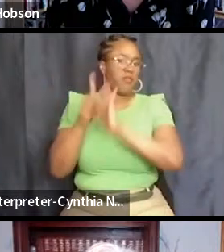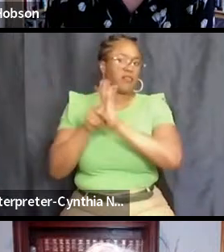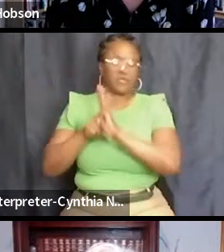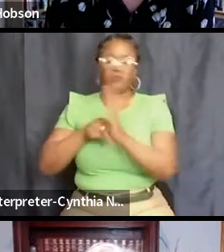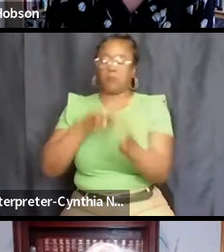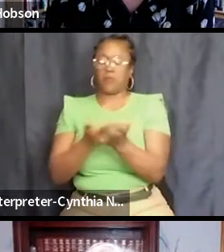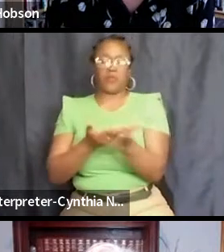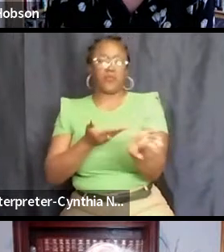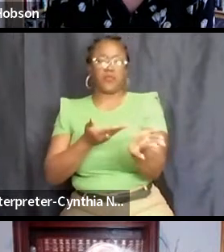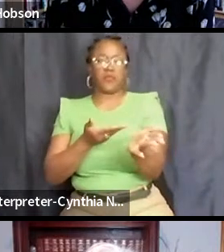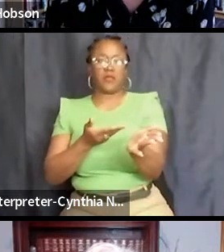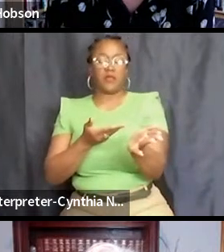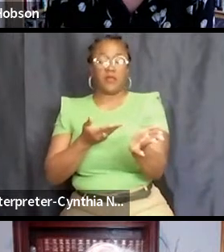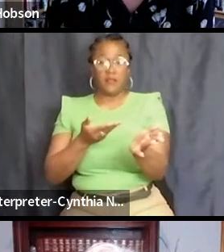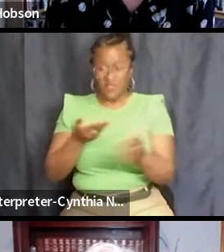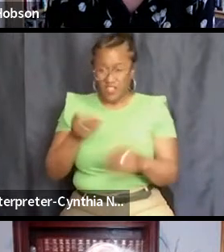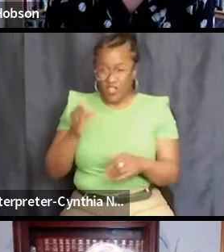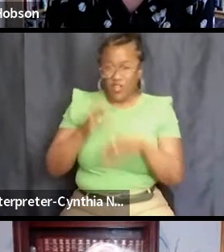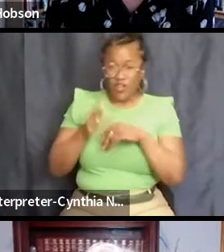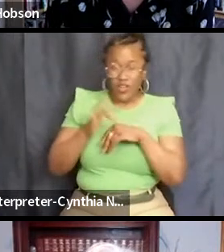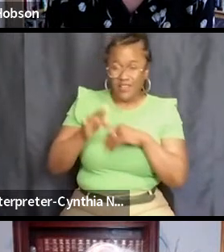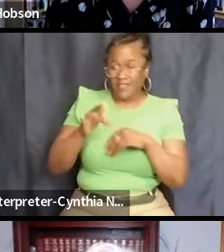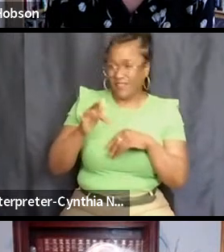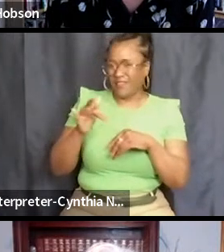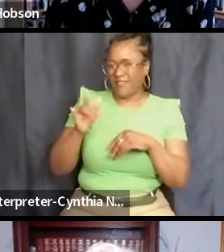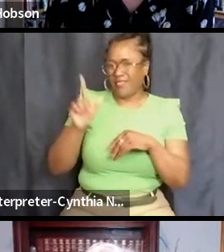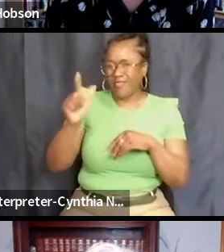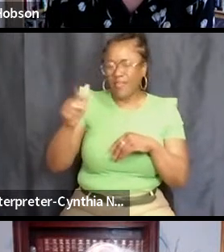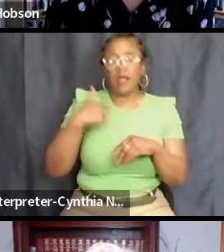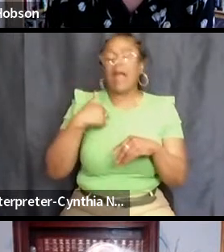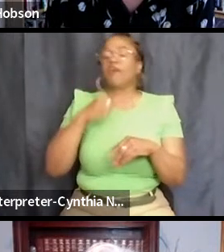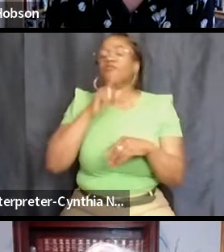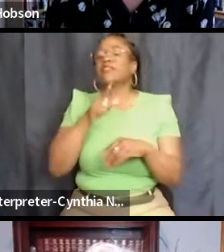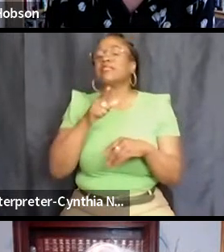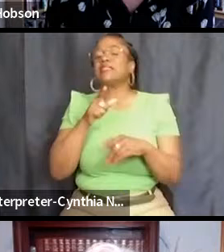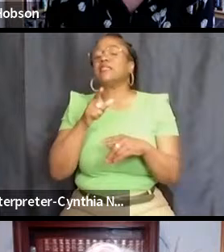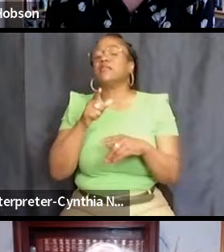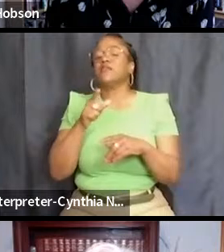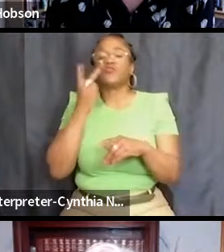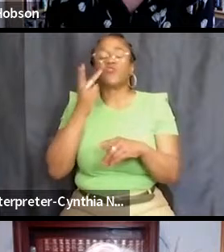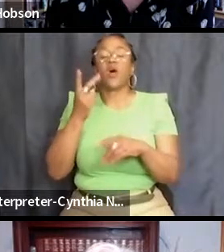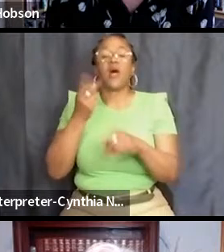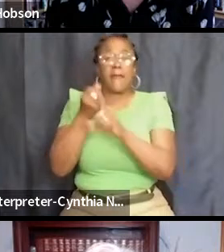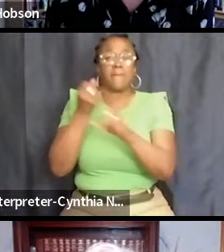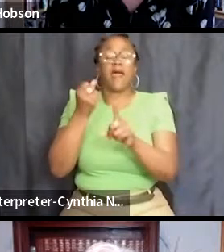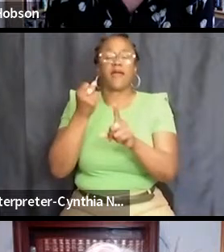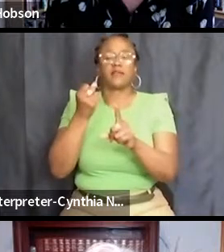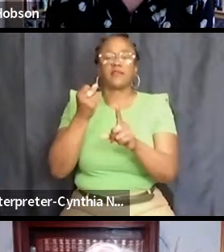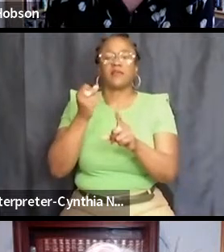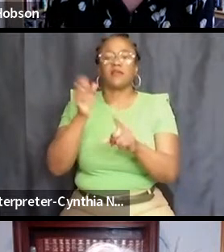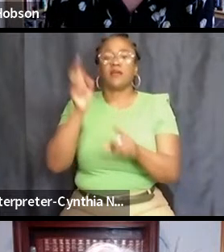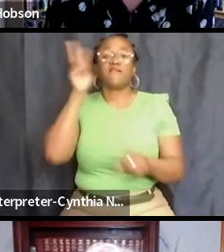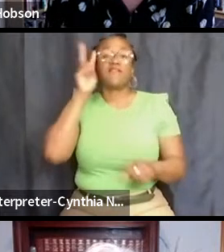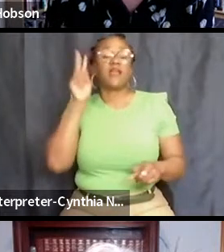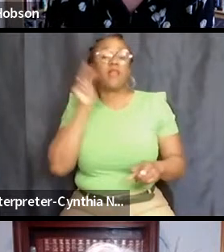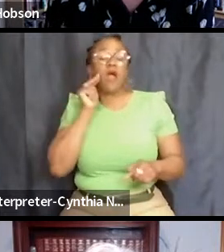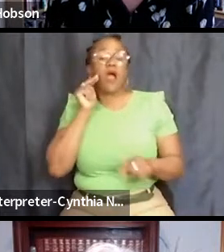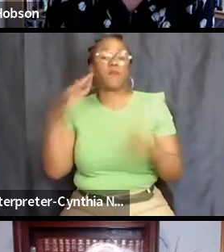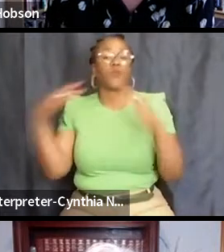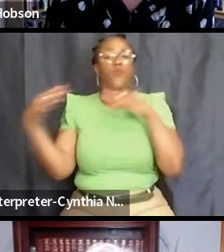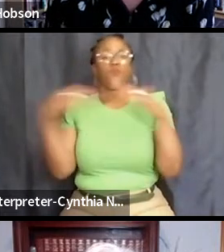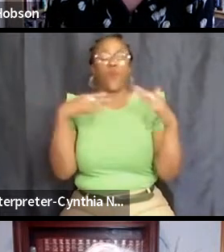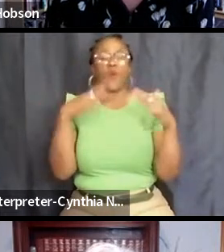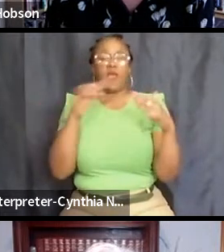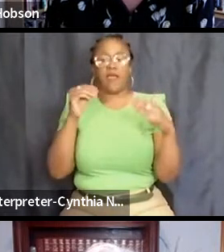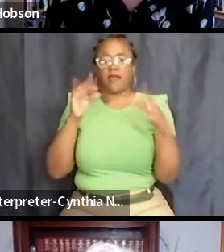early 40s, I went back to grad school and I wrote a book about the impact of the Vietnam War on the civil rights movement. And I devoured the